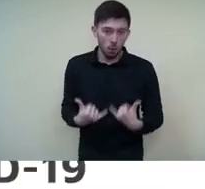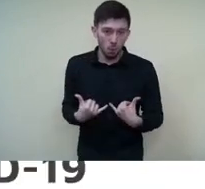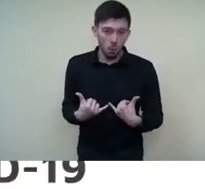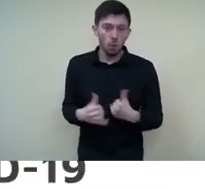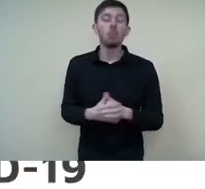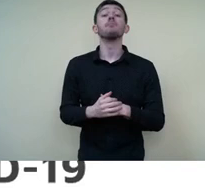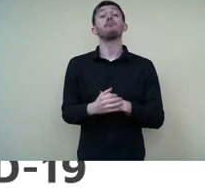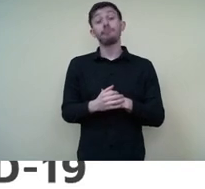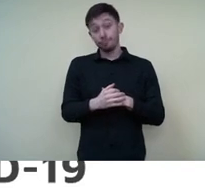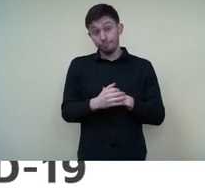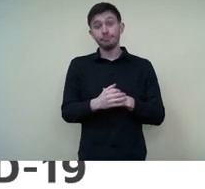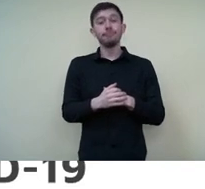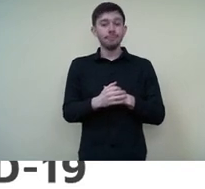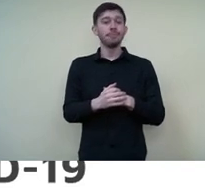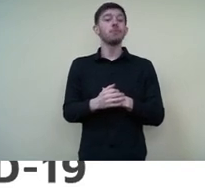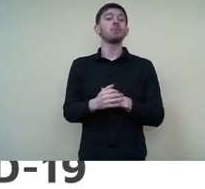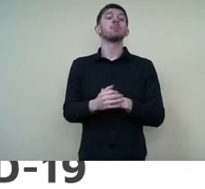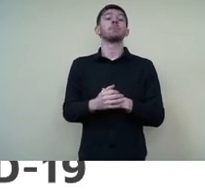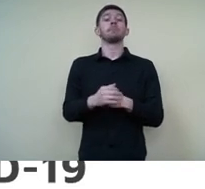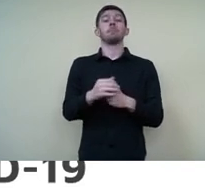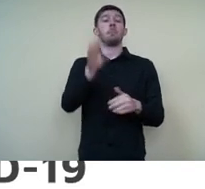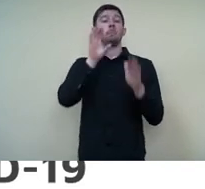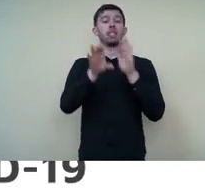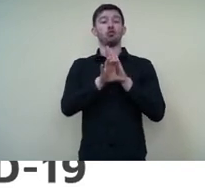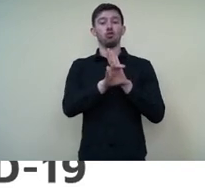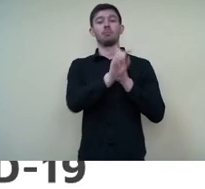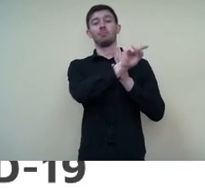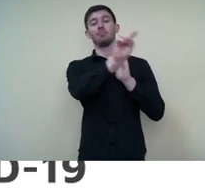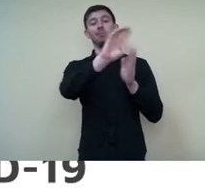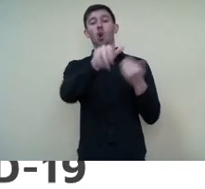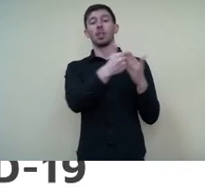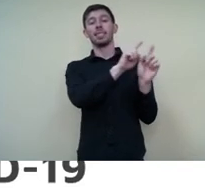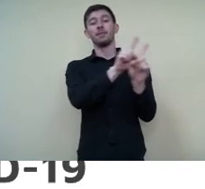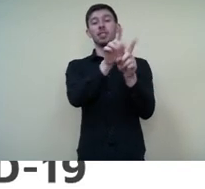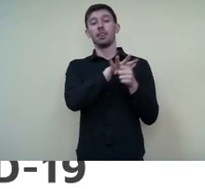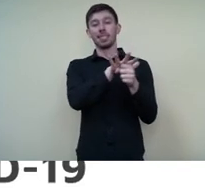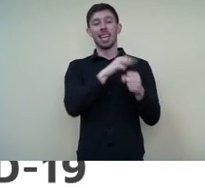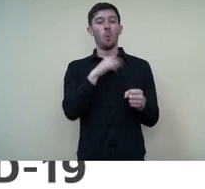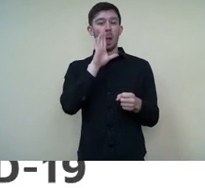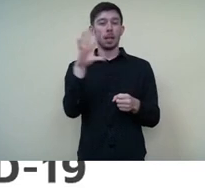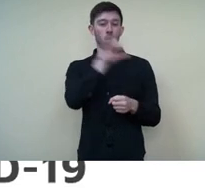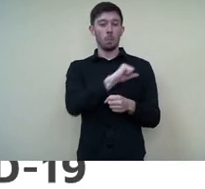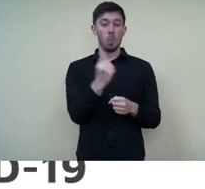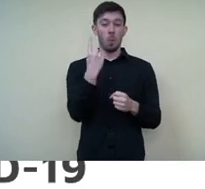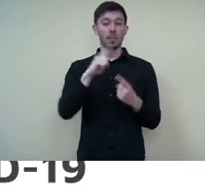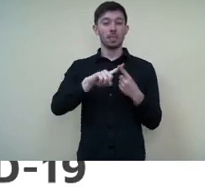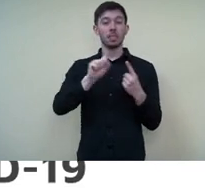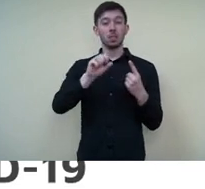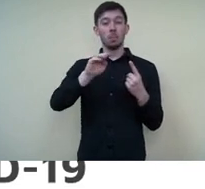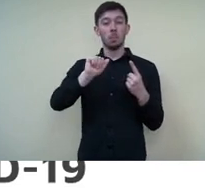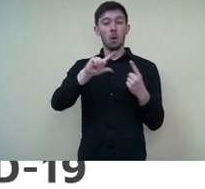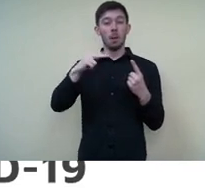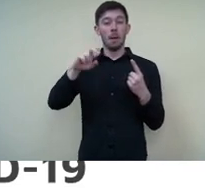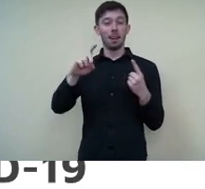Well, here are 3 pictures, and they're all from different eras. I'm going to assume the one that says smallpox and measles is